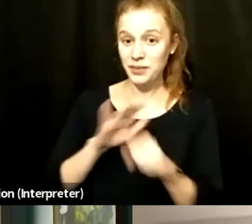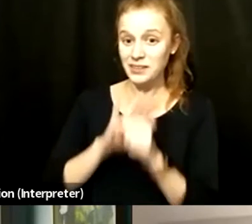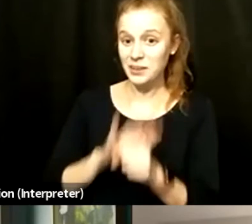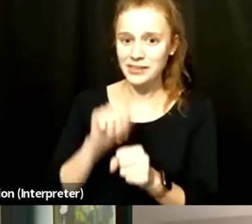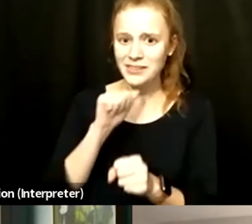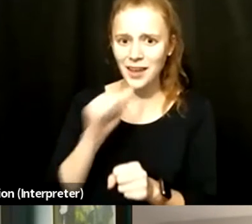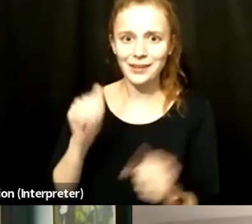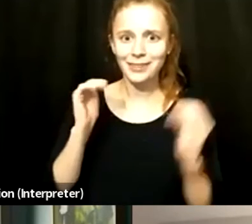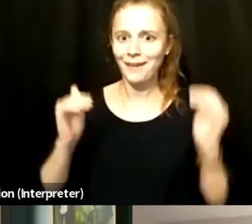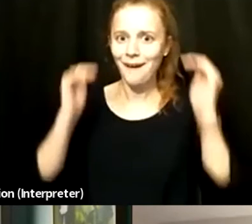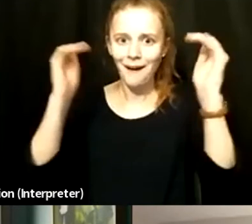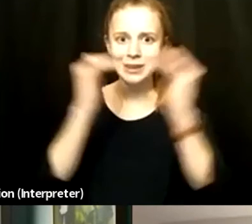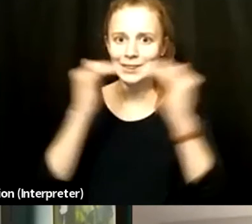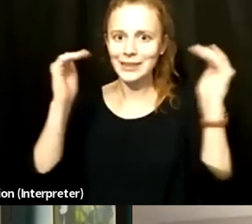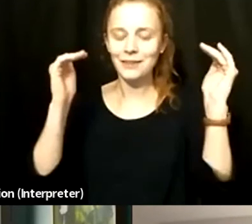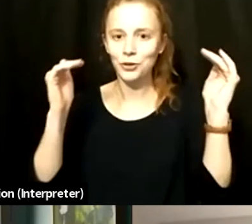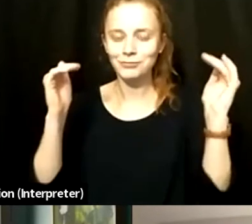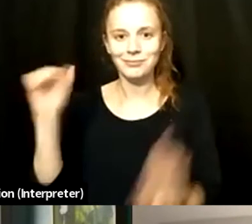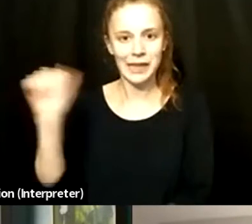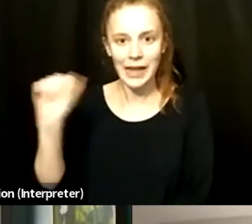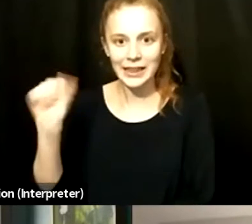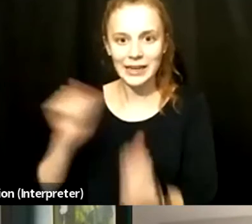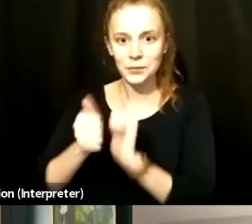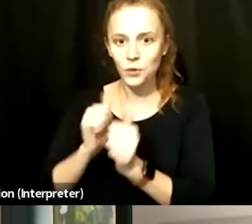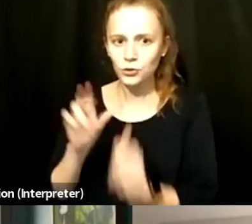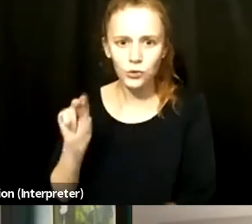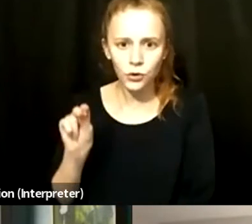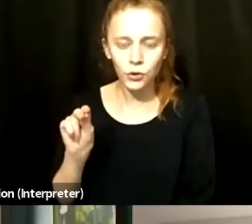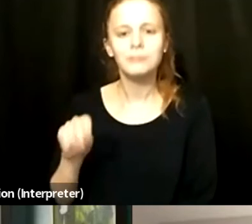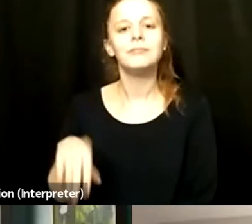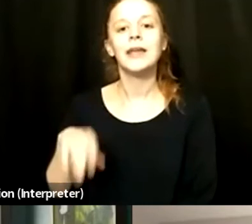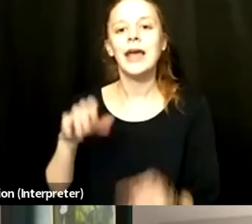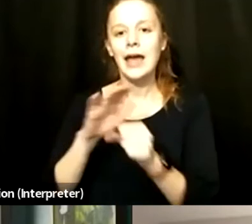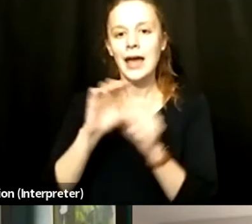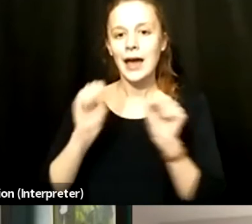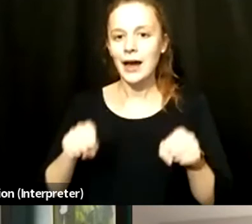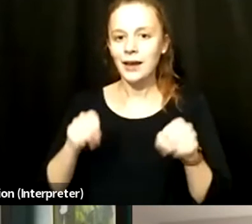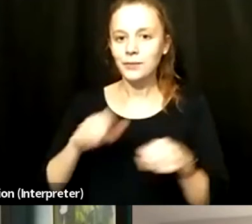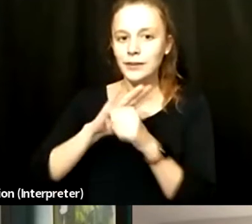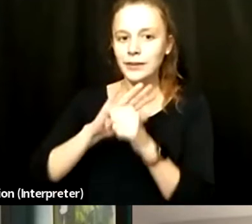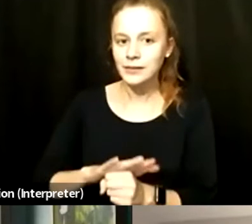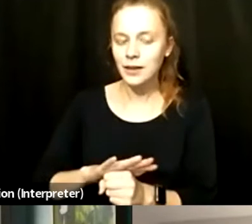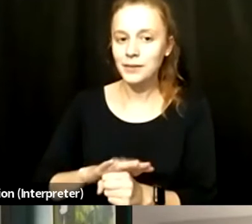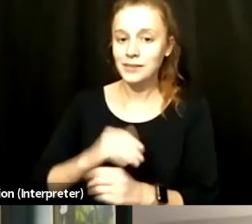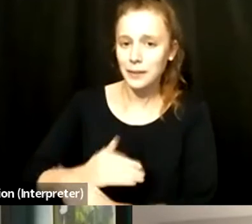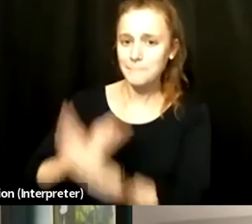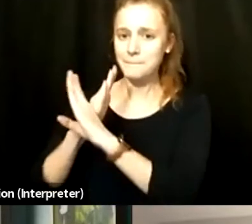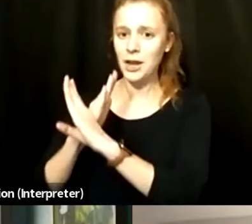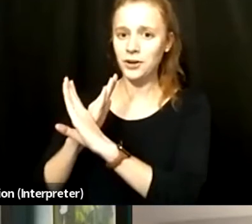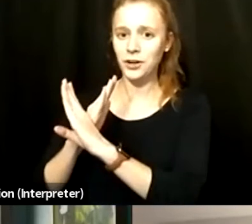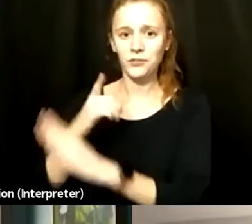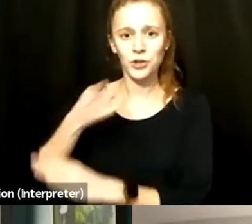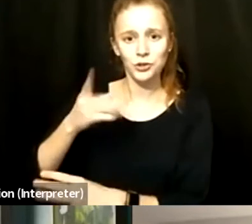sport. Ableism is a barrier to people with disabilities participating in just physical activity in general.